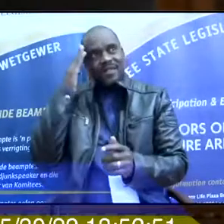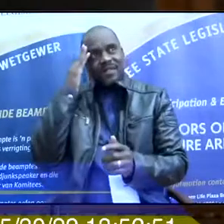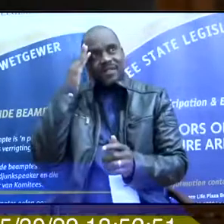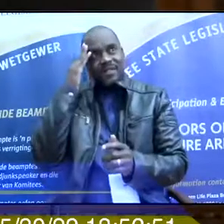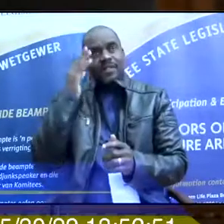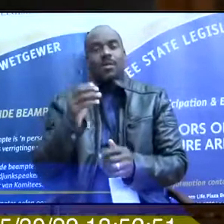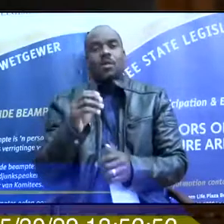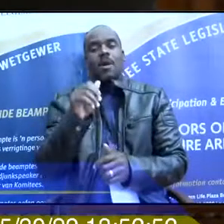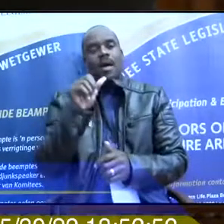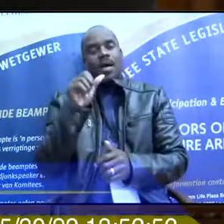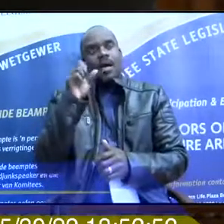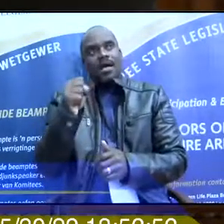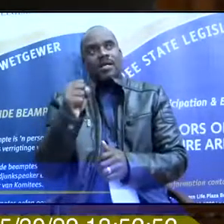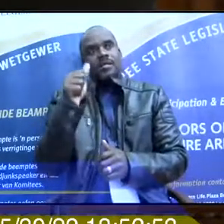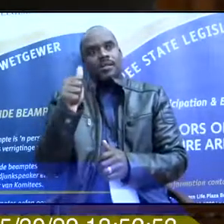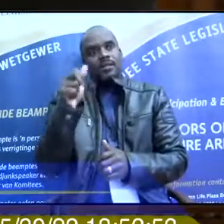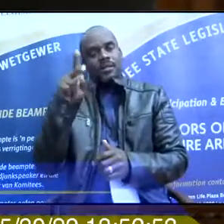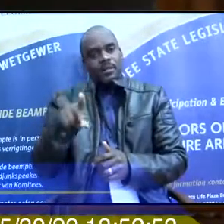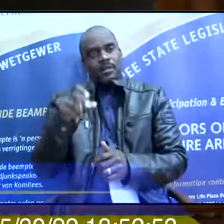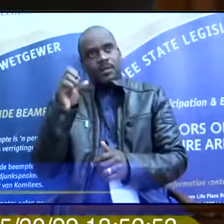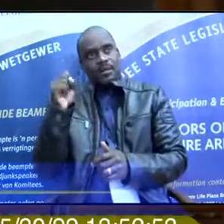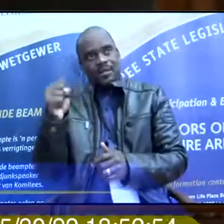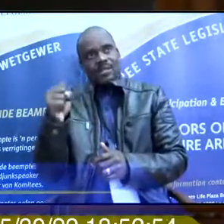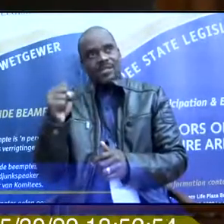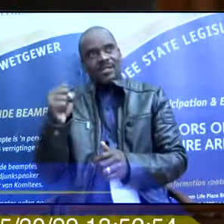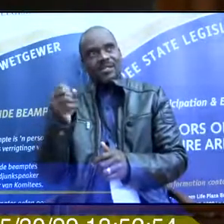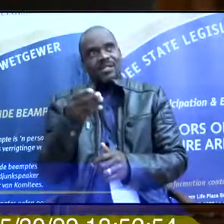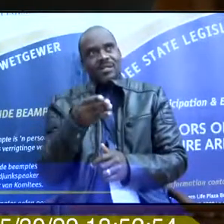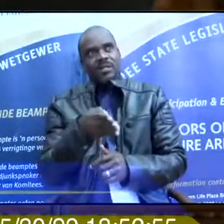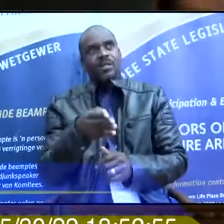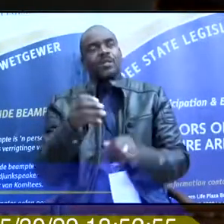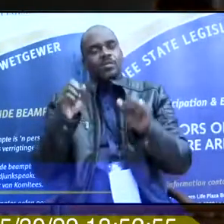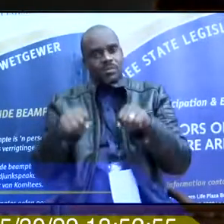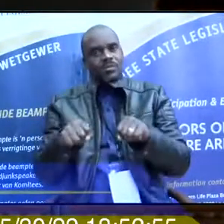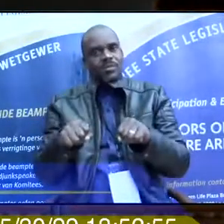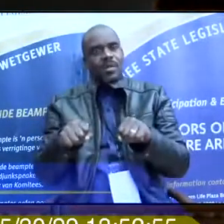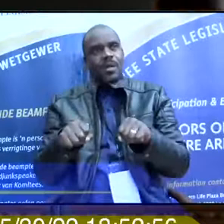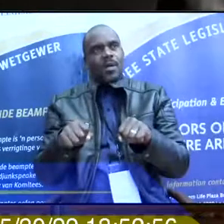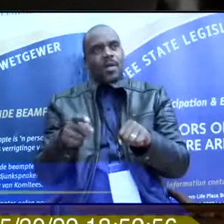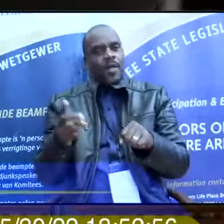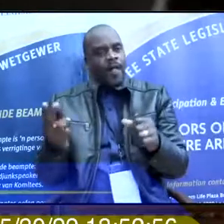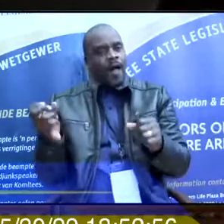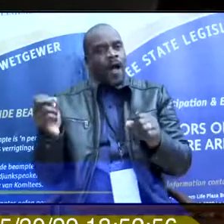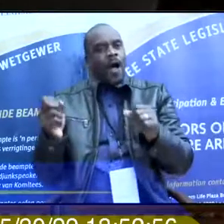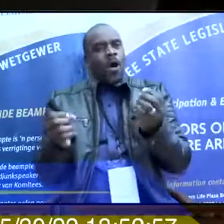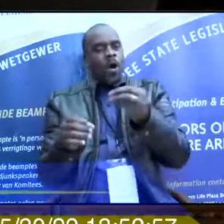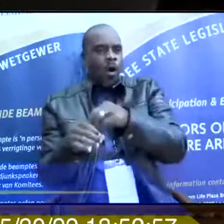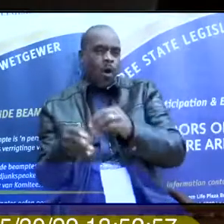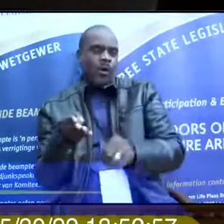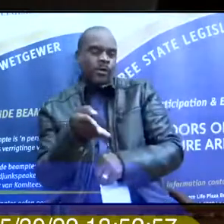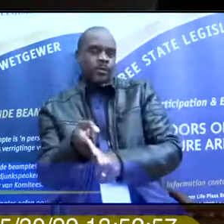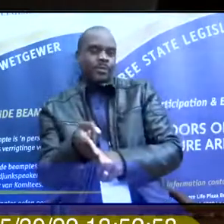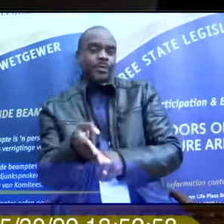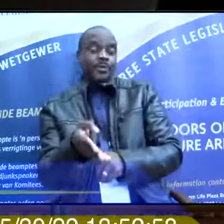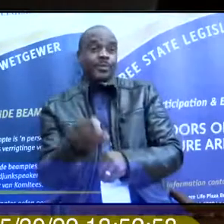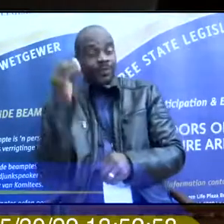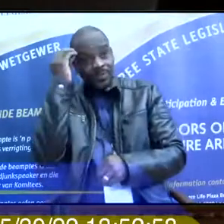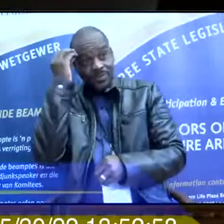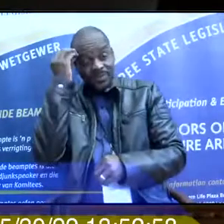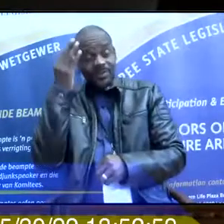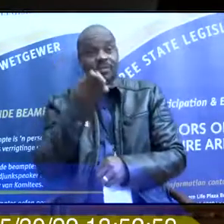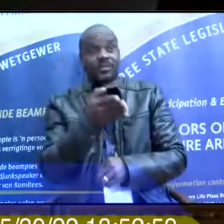police is a national department but we are also contributing in the in the india province their issue of police